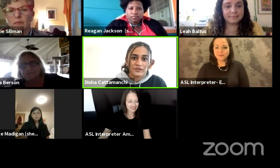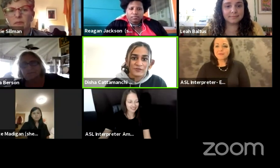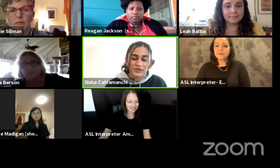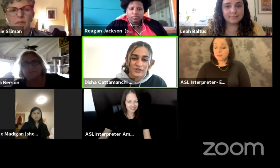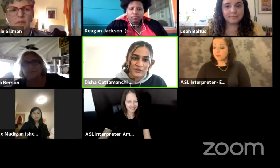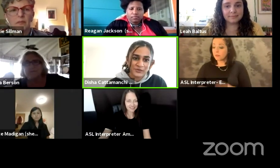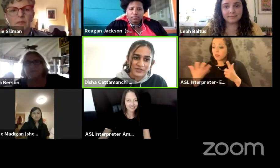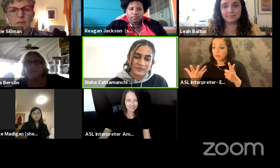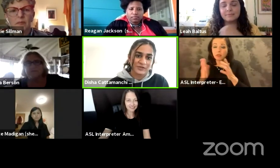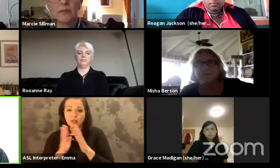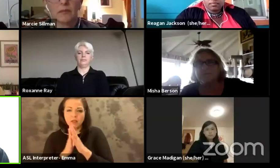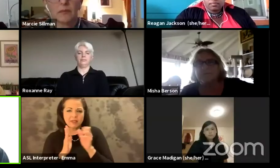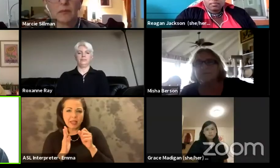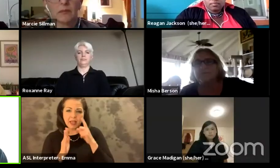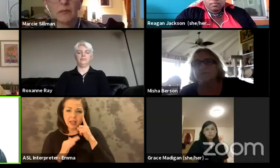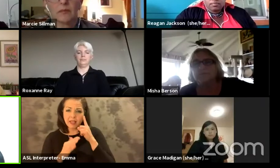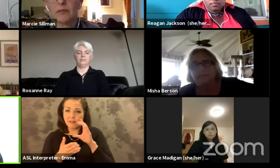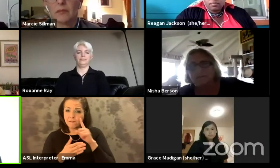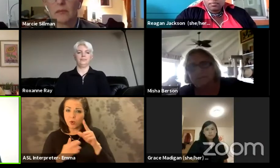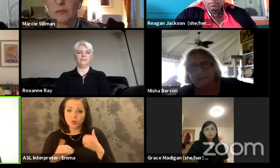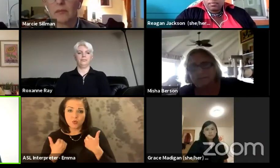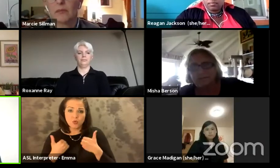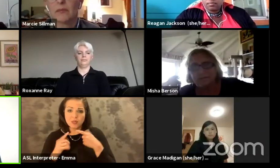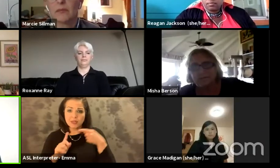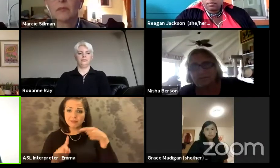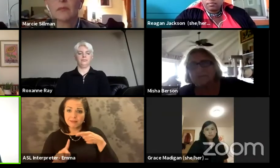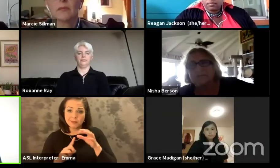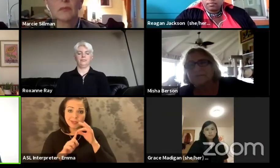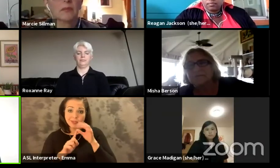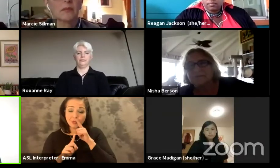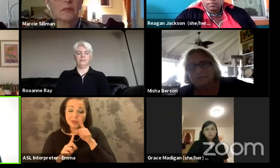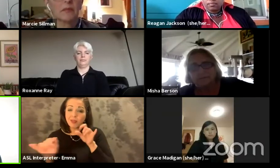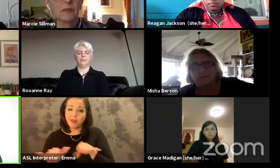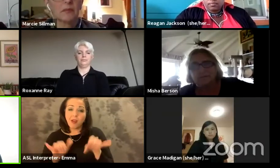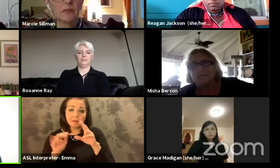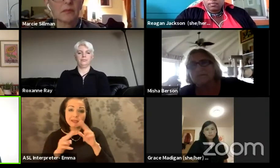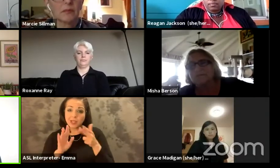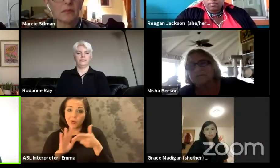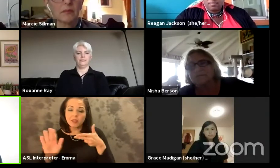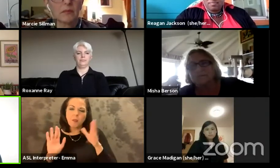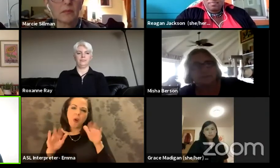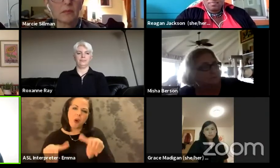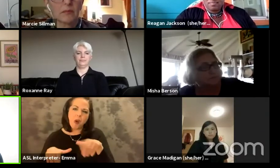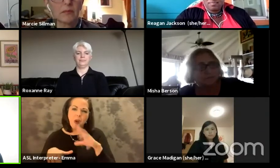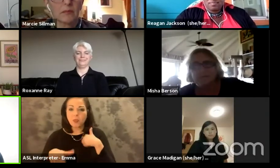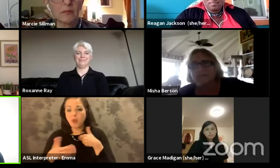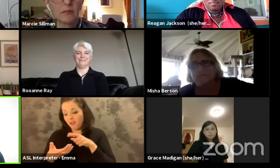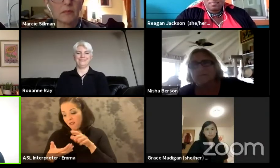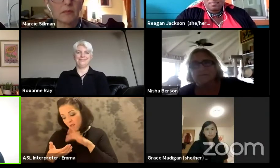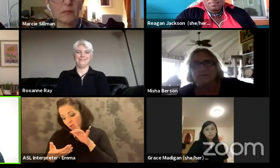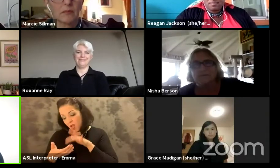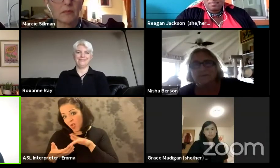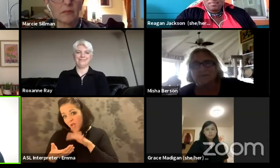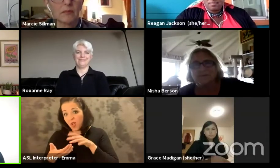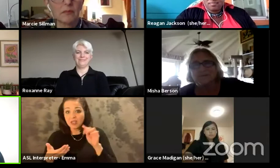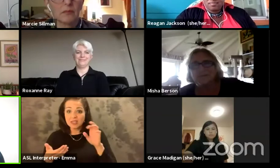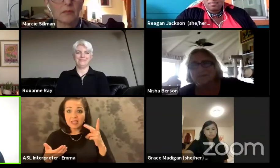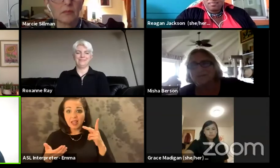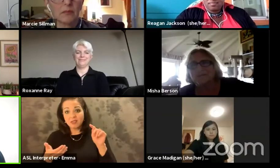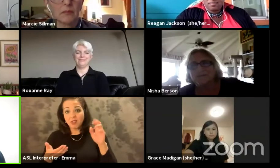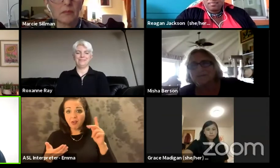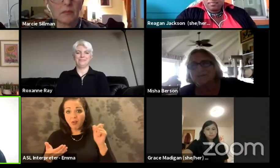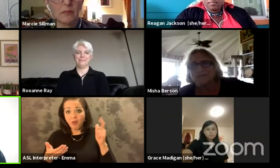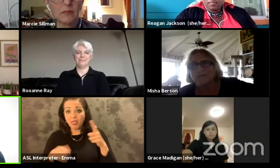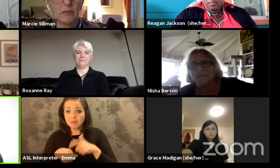Yeah, I think for youth especially, I think it's just a common stereotype in general, like, oh, we're on our phones, we're on TikTok all the time or